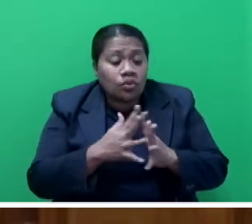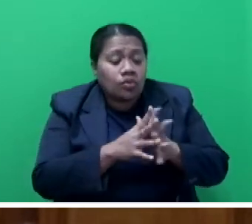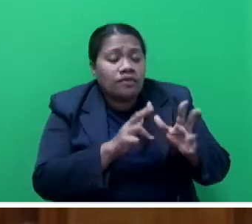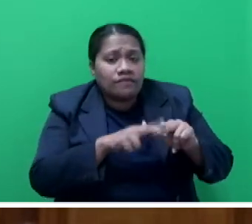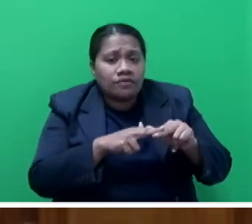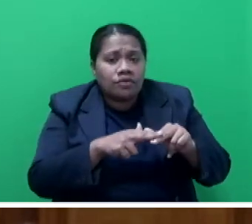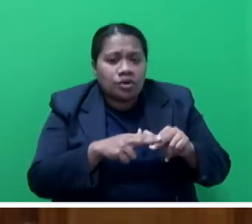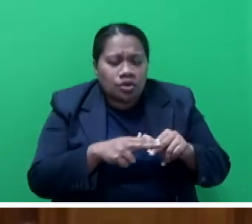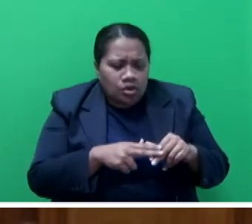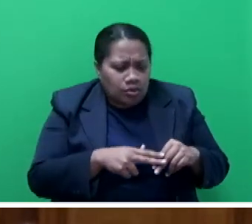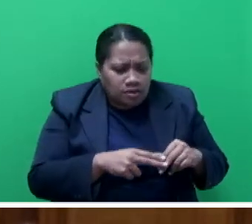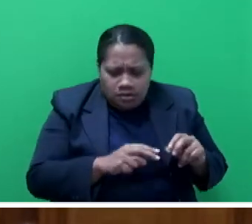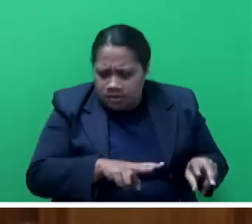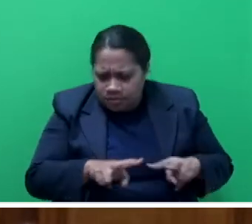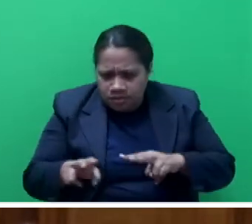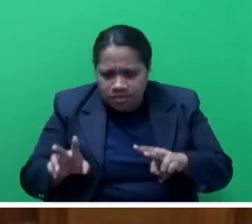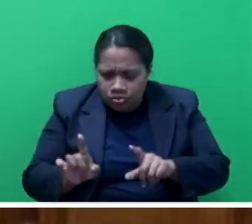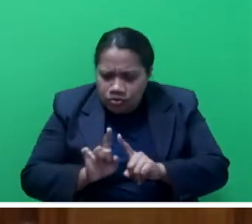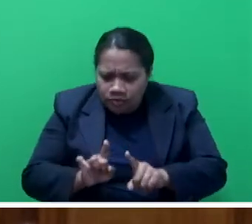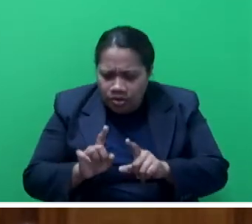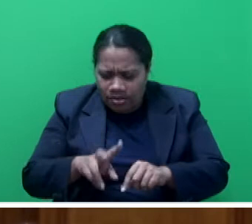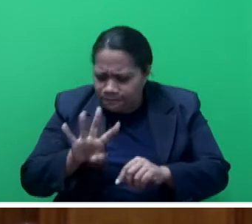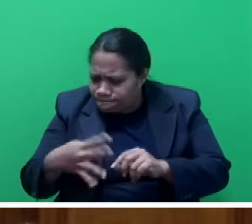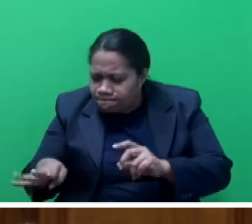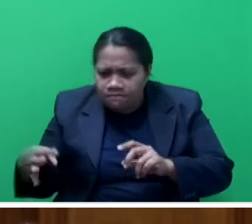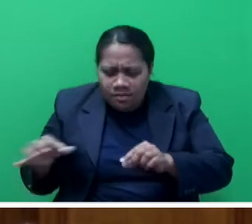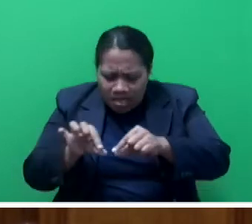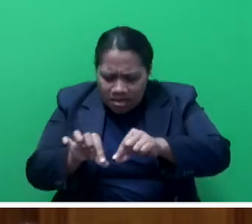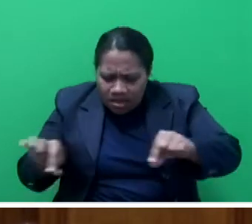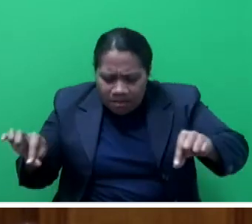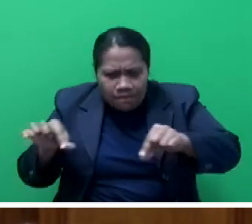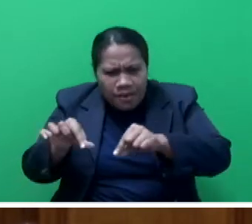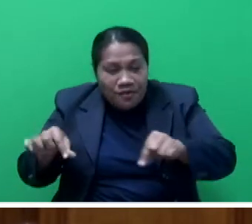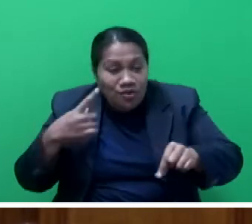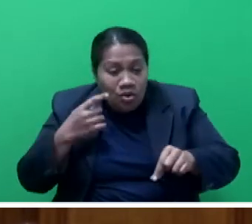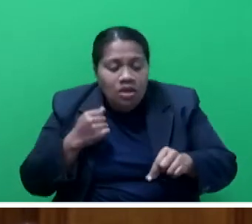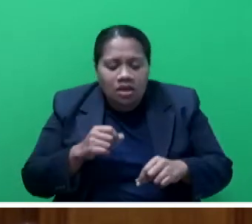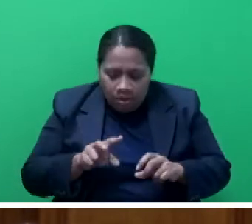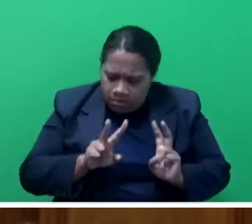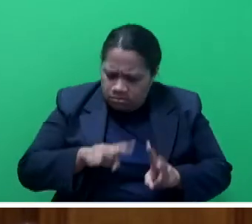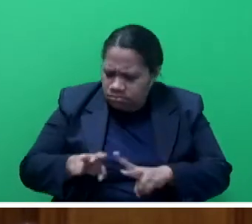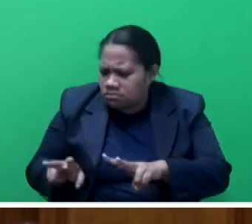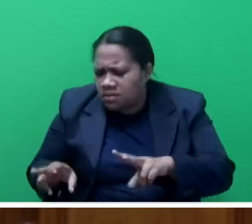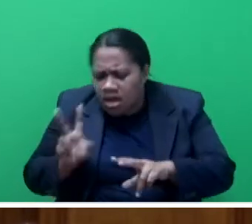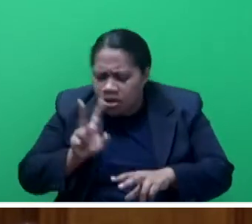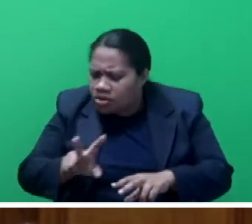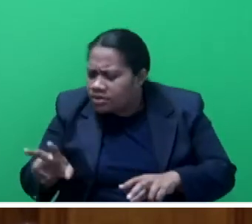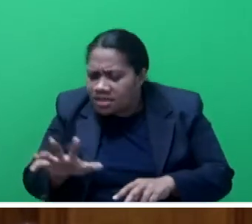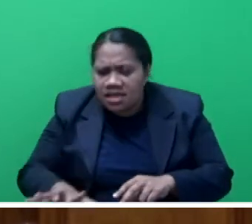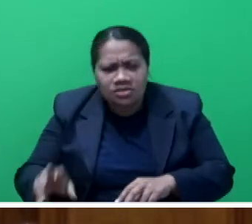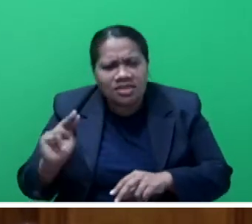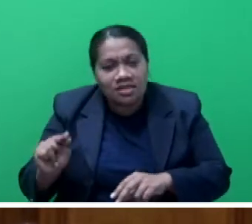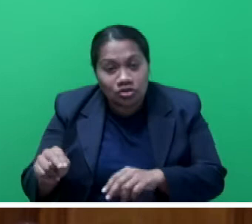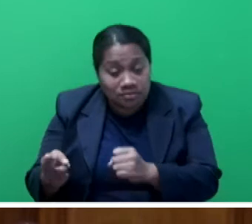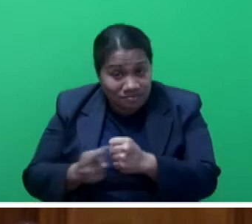teams to walk the lines, to follow the pipelines, where the distribution lines, where the water was being supplied, and look at the areas that needed to be repaired